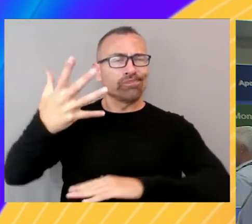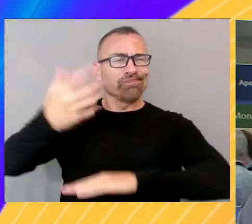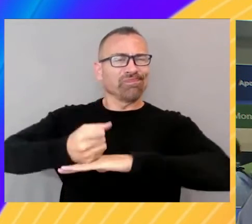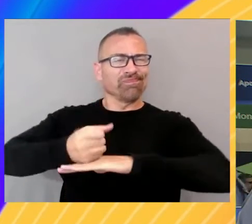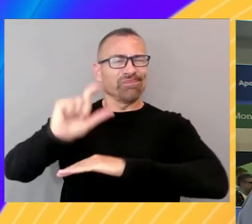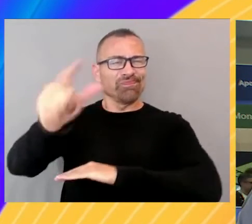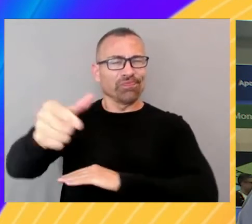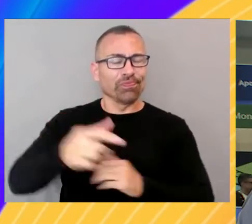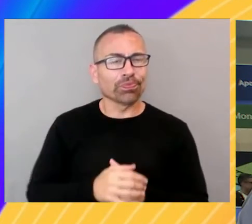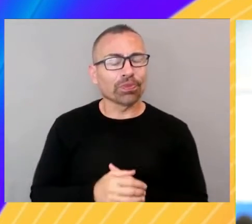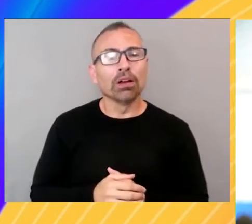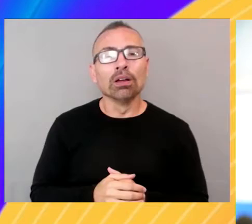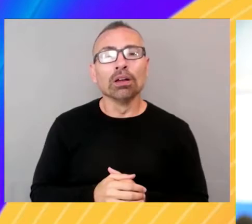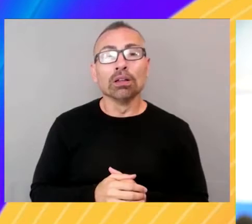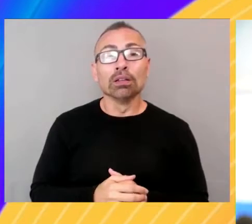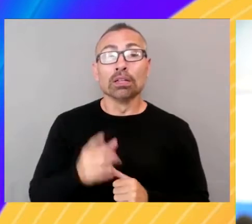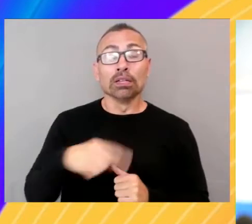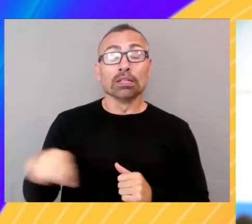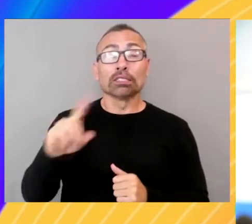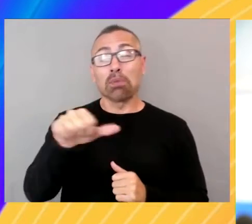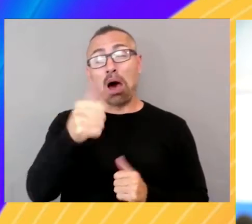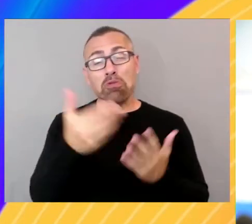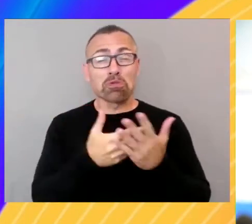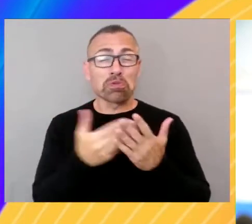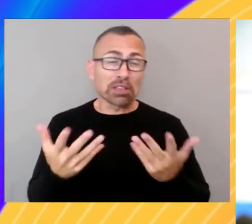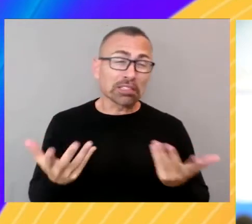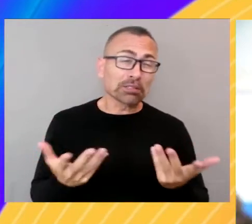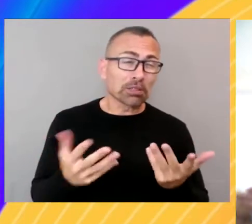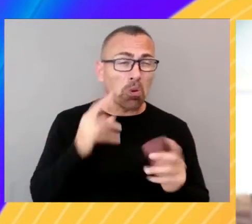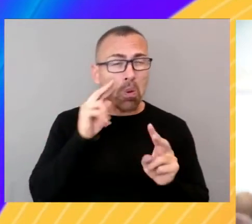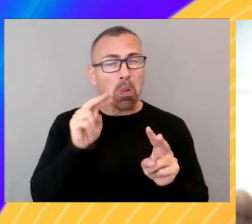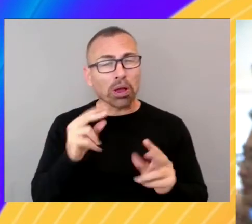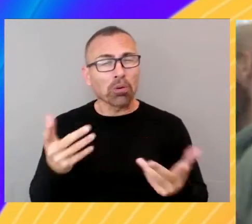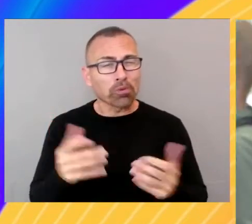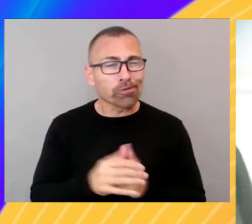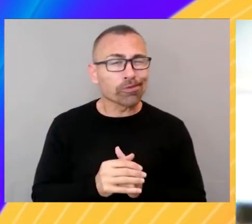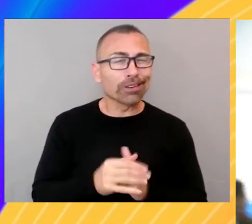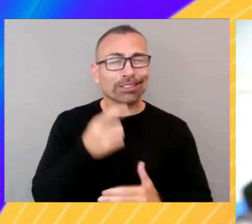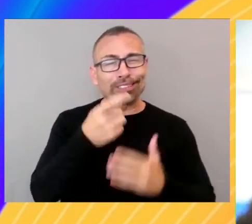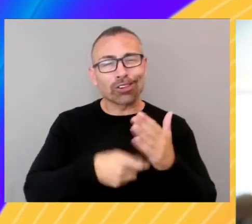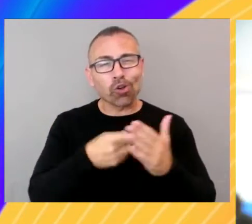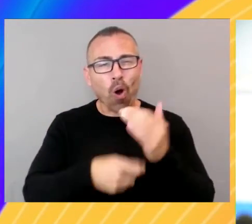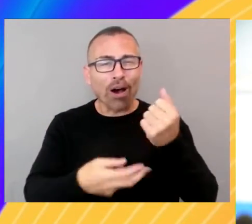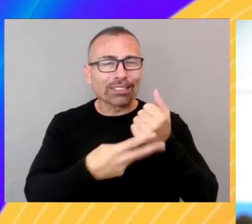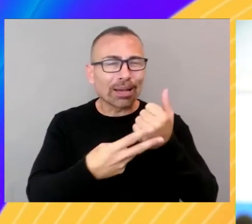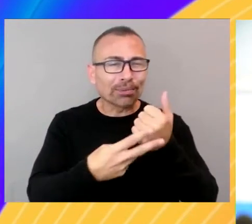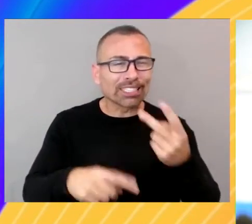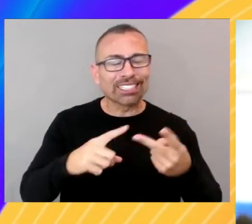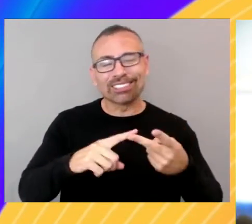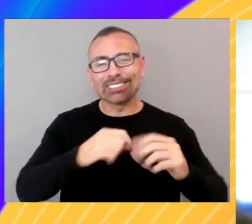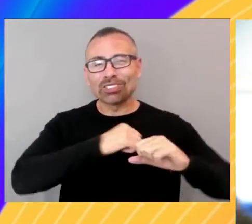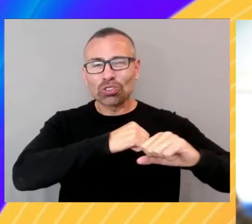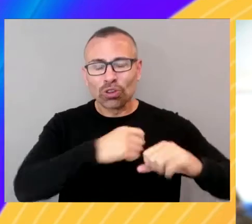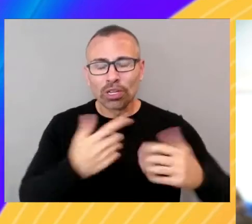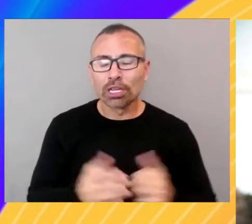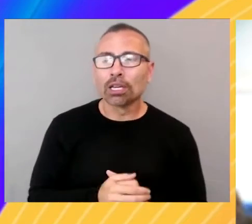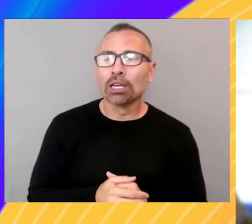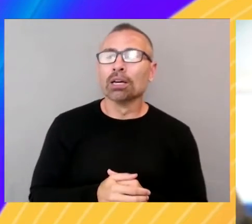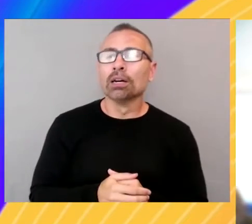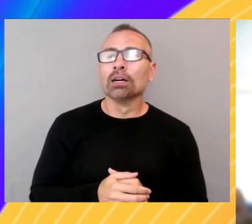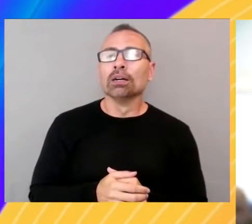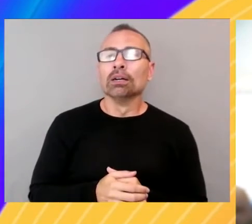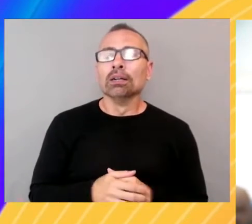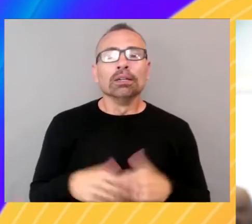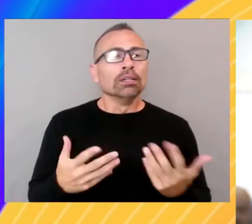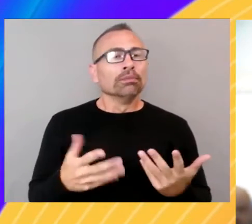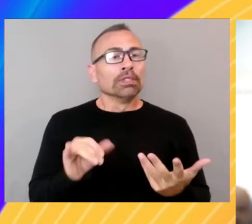it looks at cost optimization and a bunch of other stuff and security. And so I would say if you have a lot of